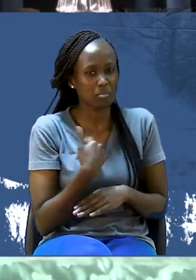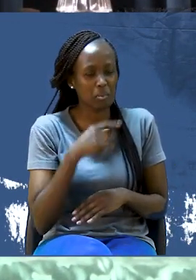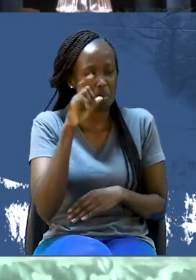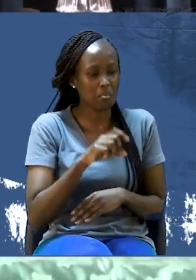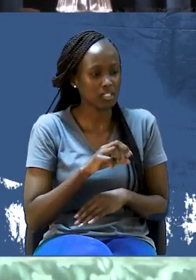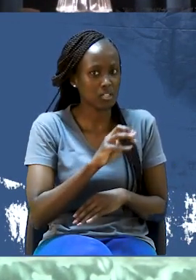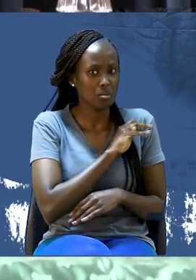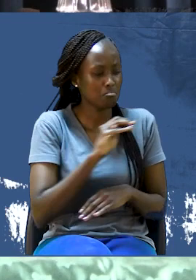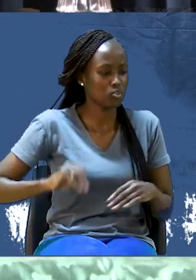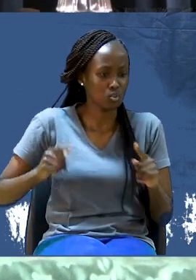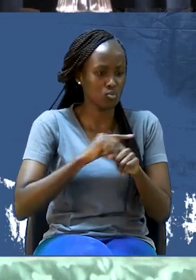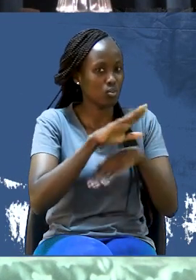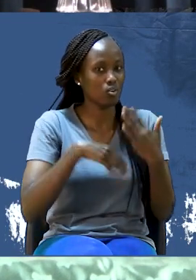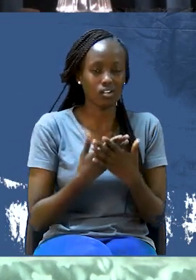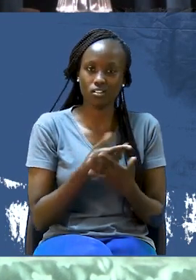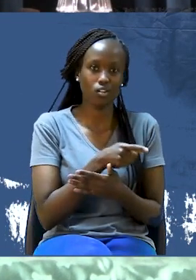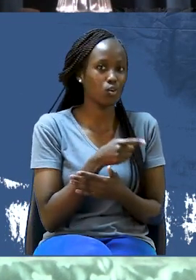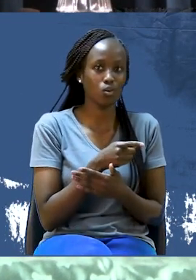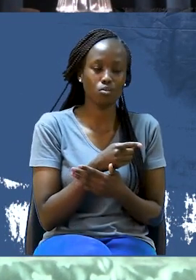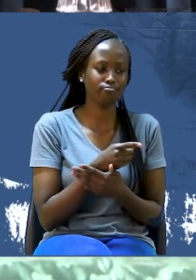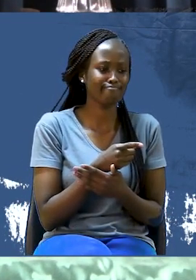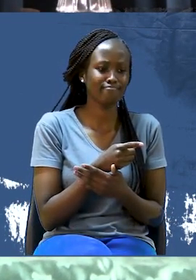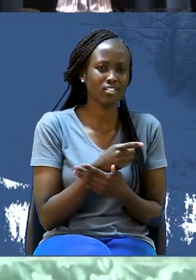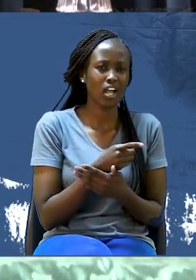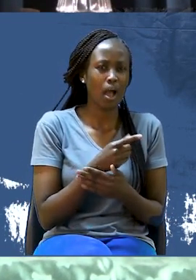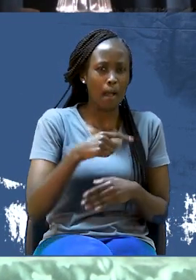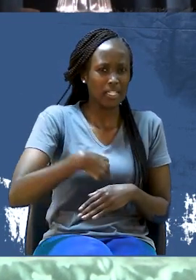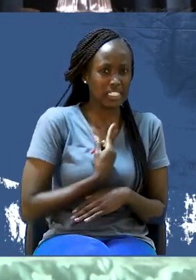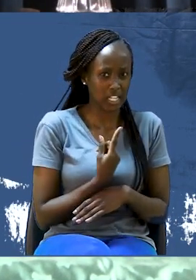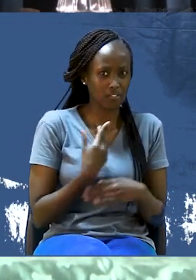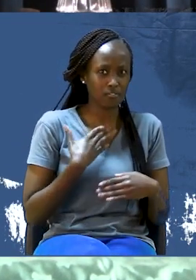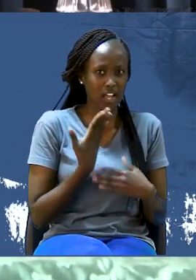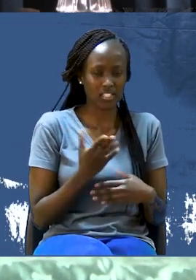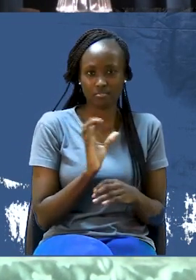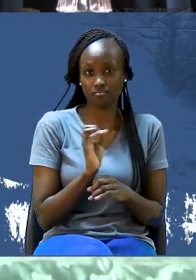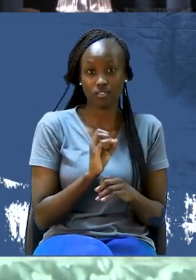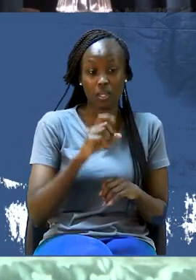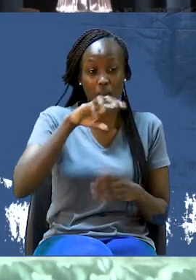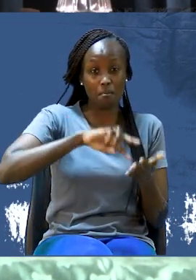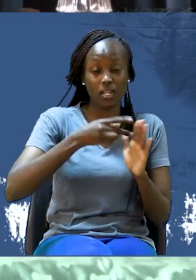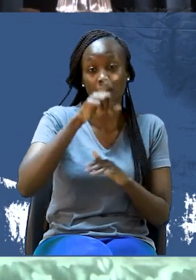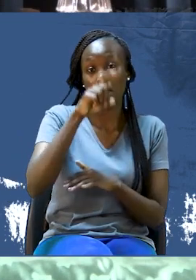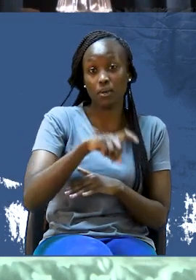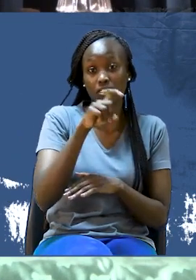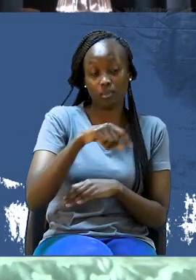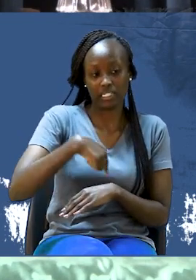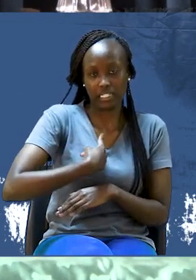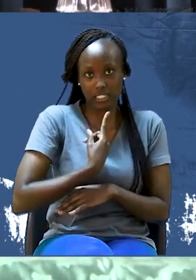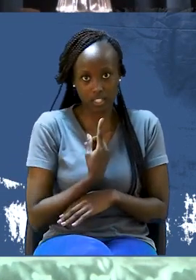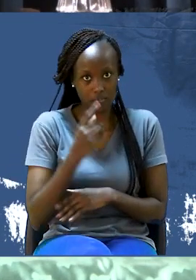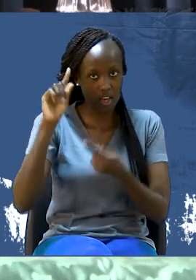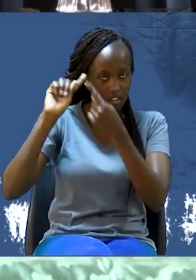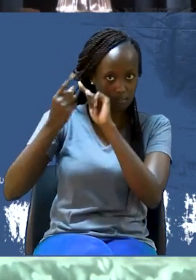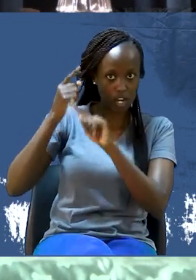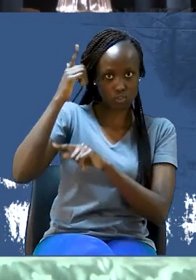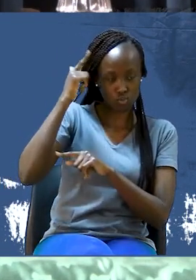to maybe Colombia. But what practical thing is God's word calling on me to do?